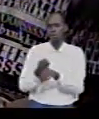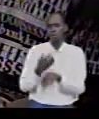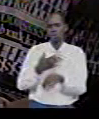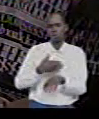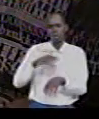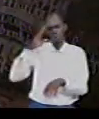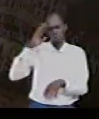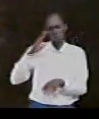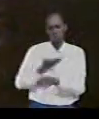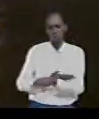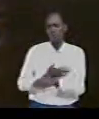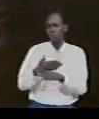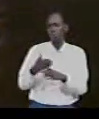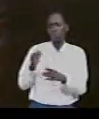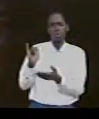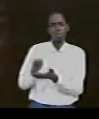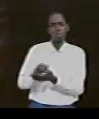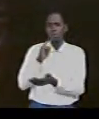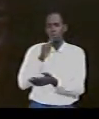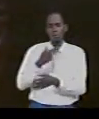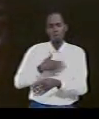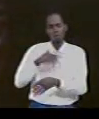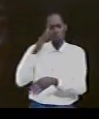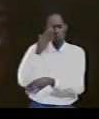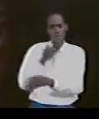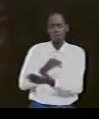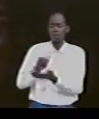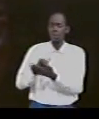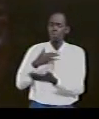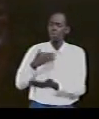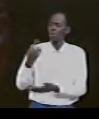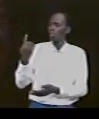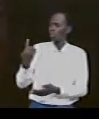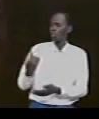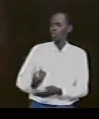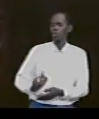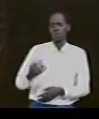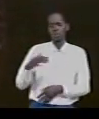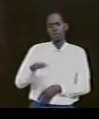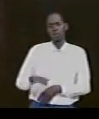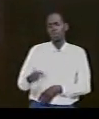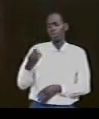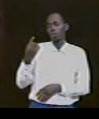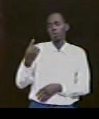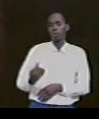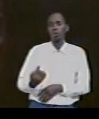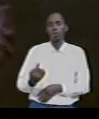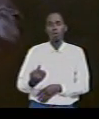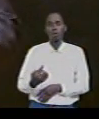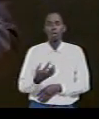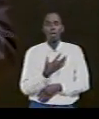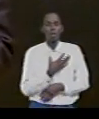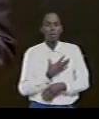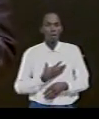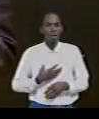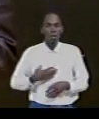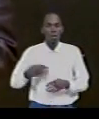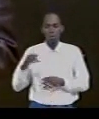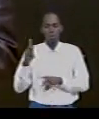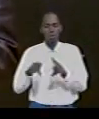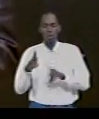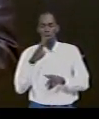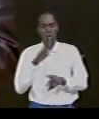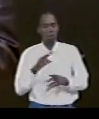That's my child. That's the only child I have. And they're bold. Are you going to be like